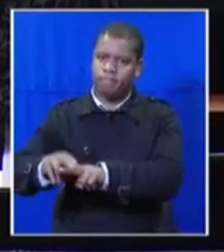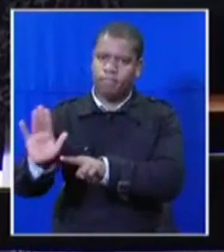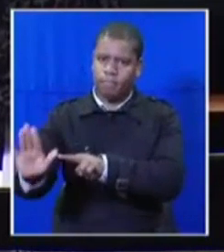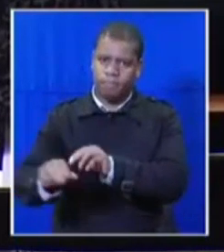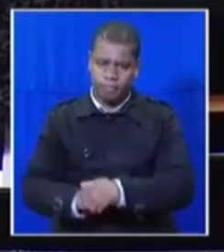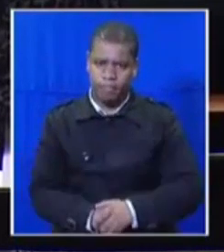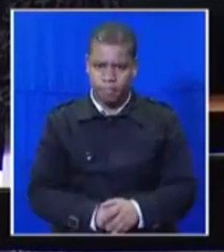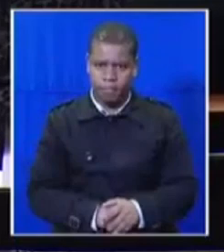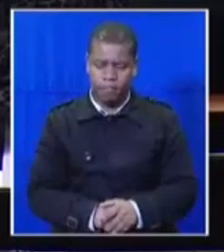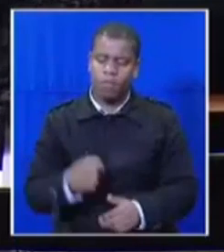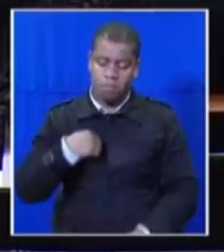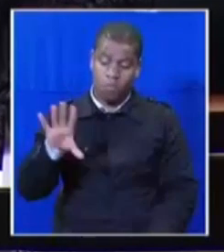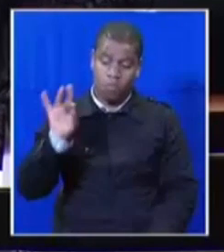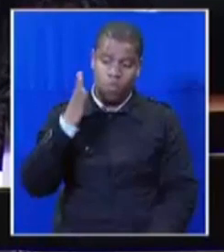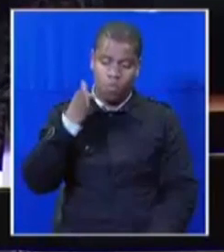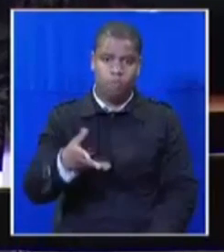Yes, I will.